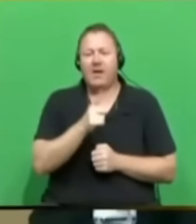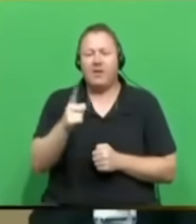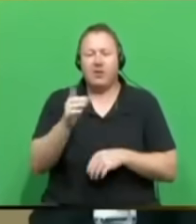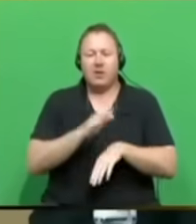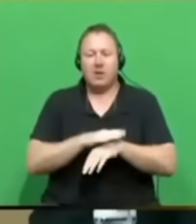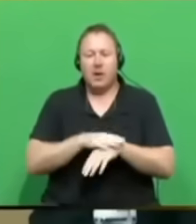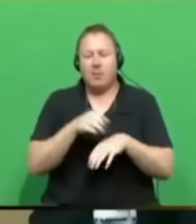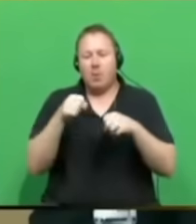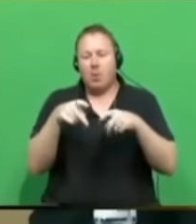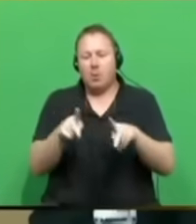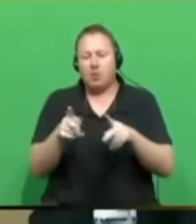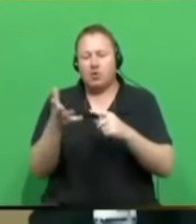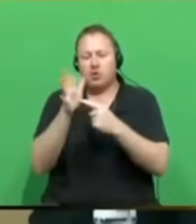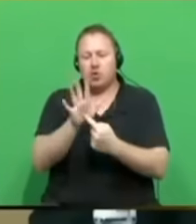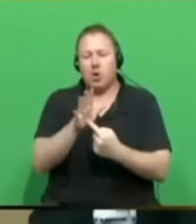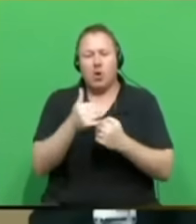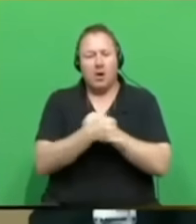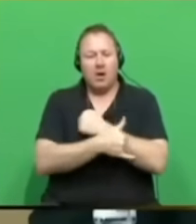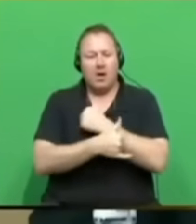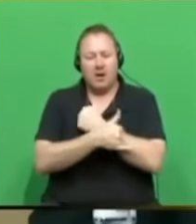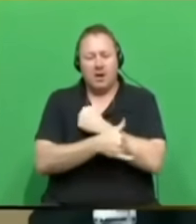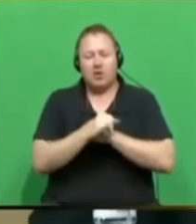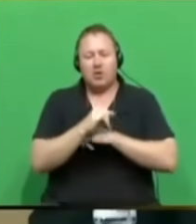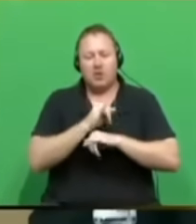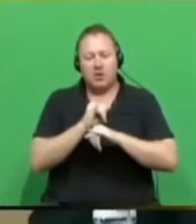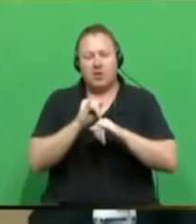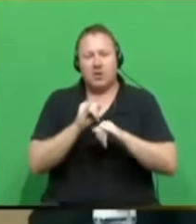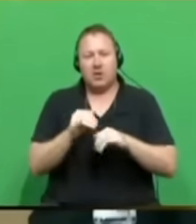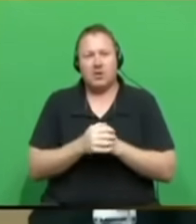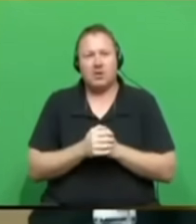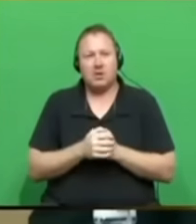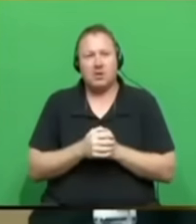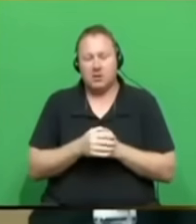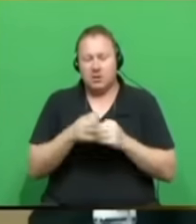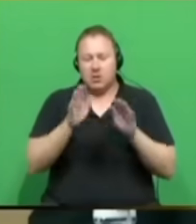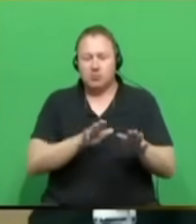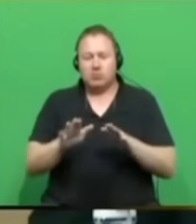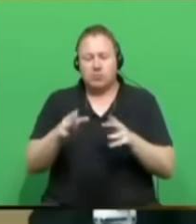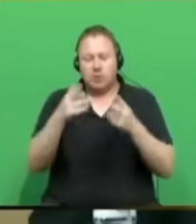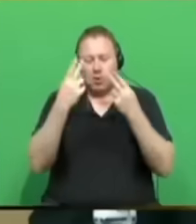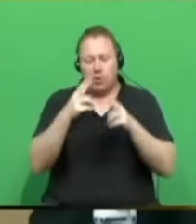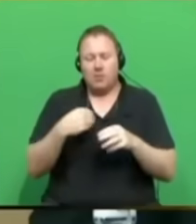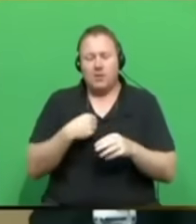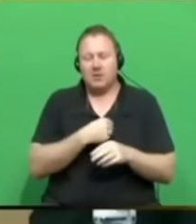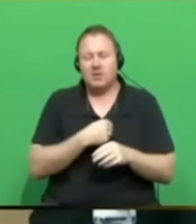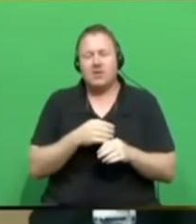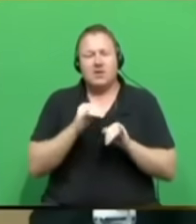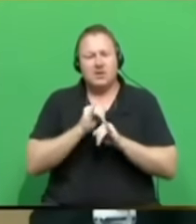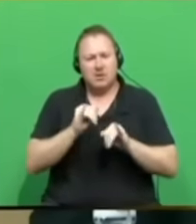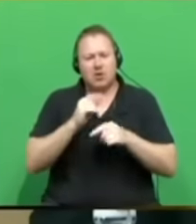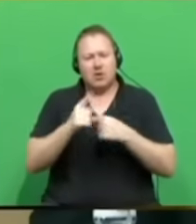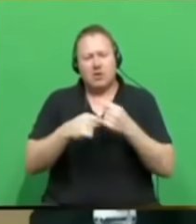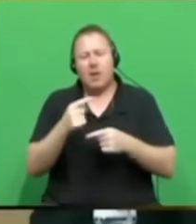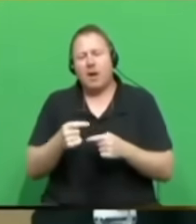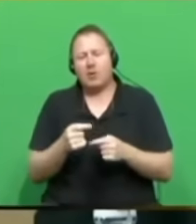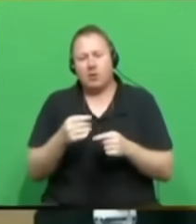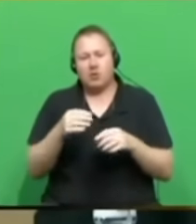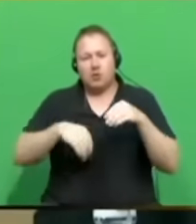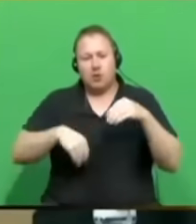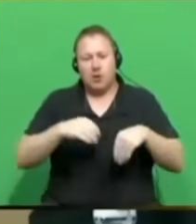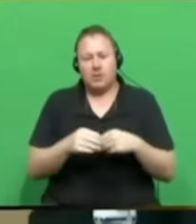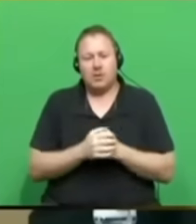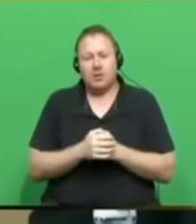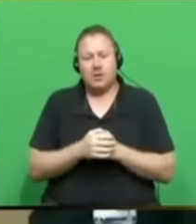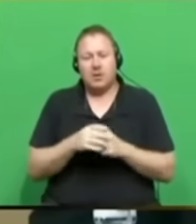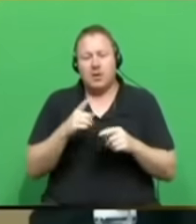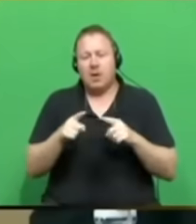had an opportunity to show the country that you are serious about fighting corruption, all you did was to